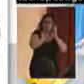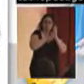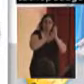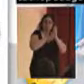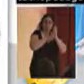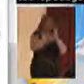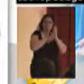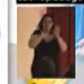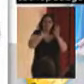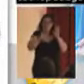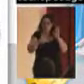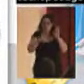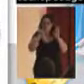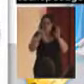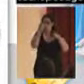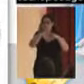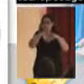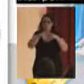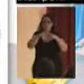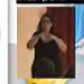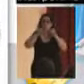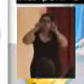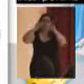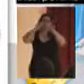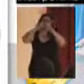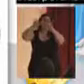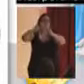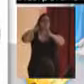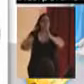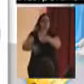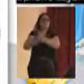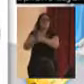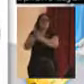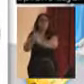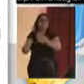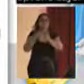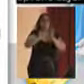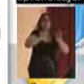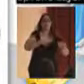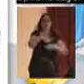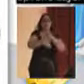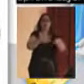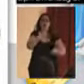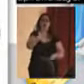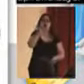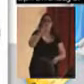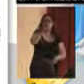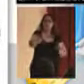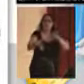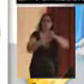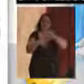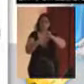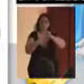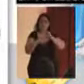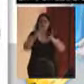template. And this tries to create a generator of, or that would be used,